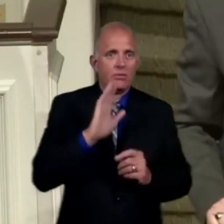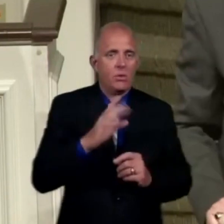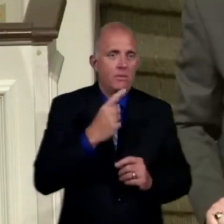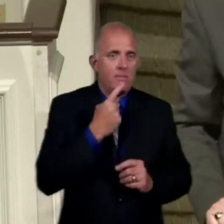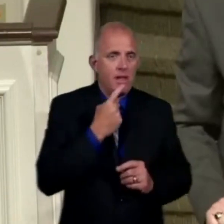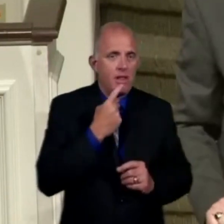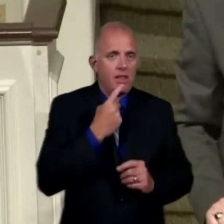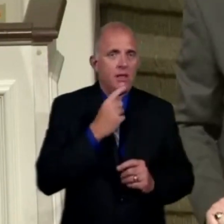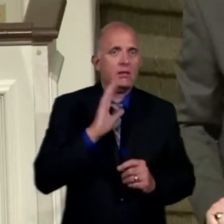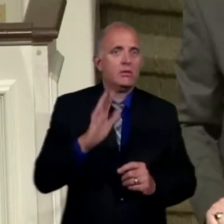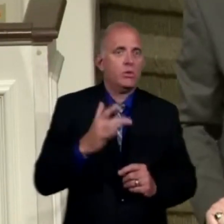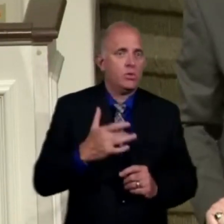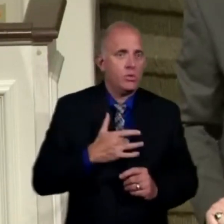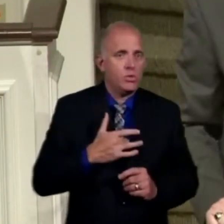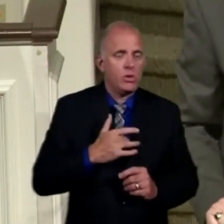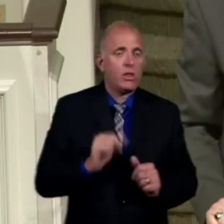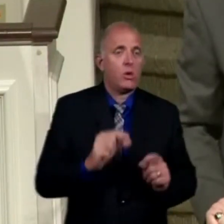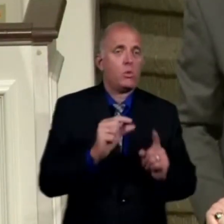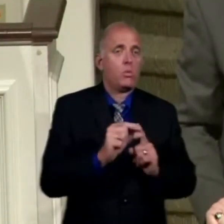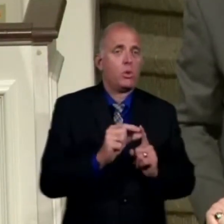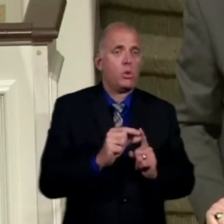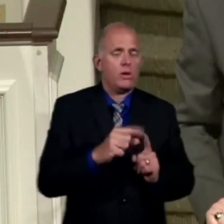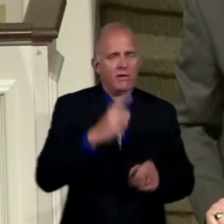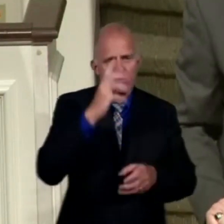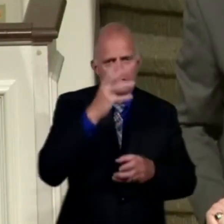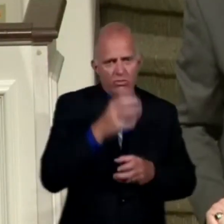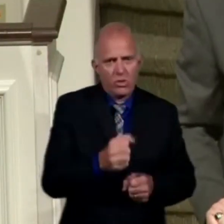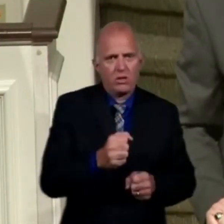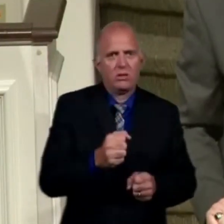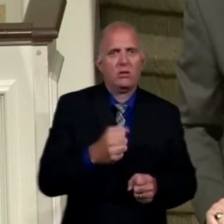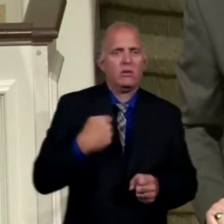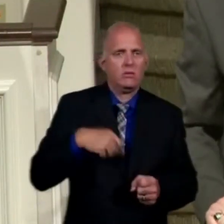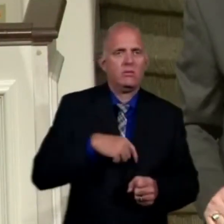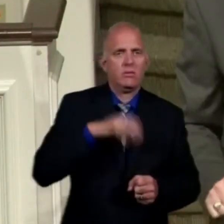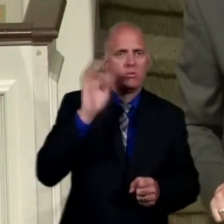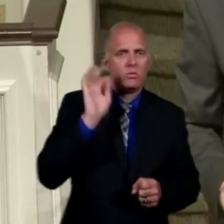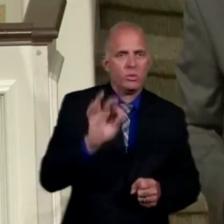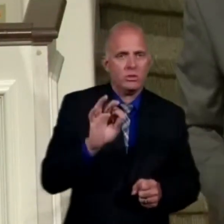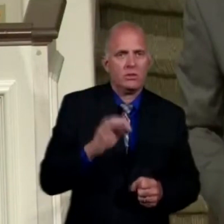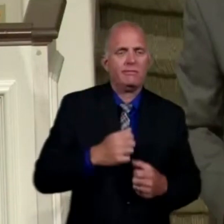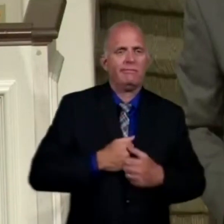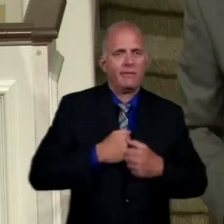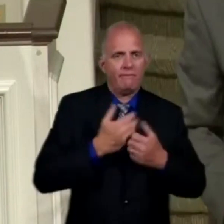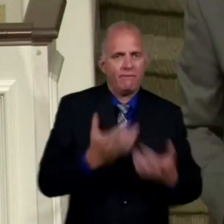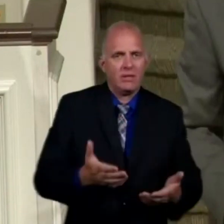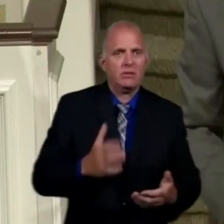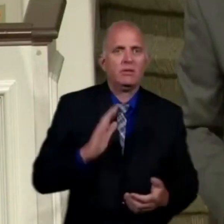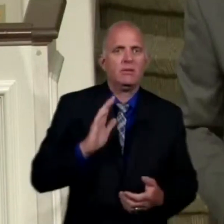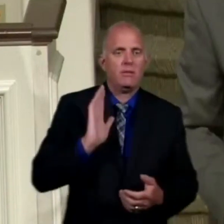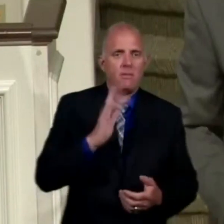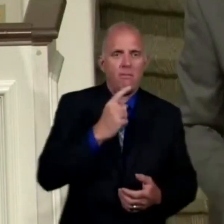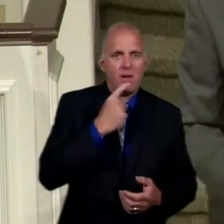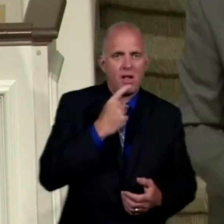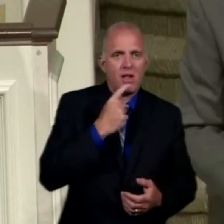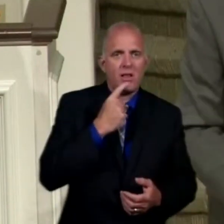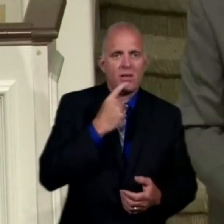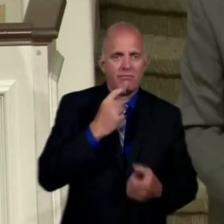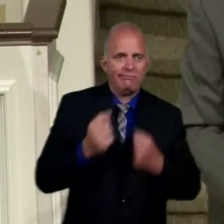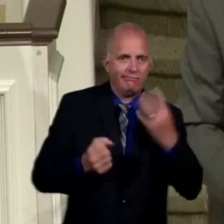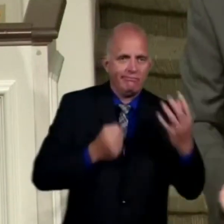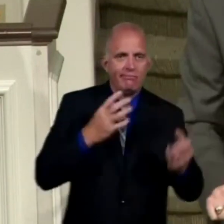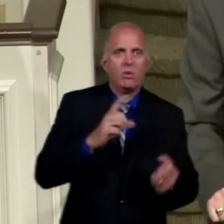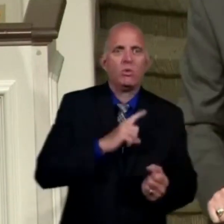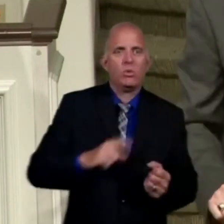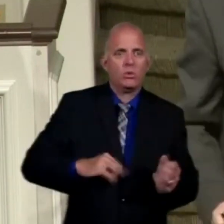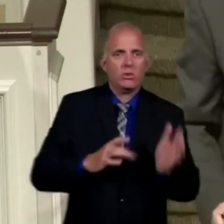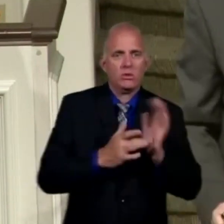that is the Word of faith which we preach, that if thou shalt confess with thy mouth the Lord Jesus, shall believe in thine